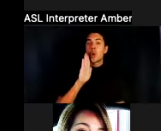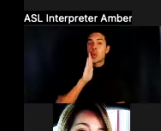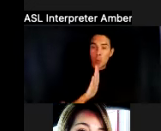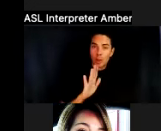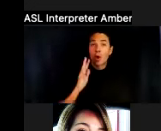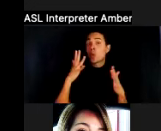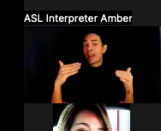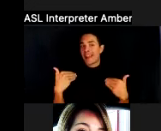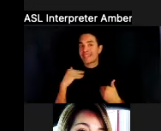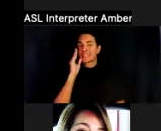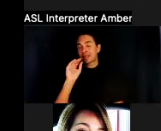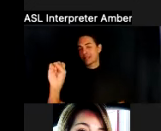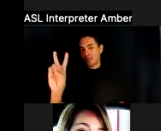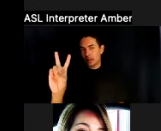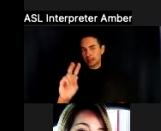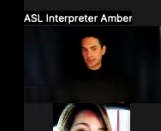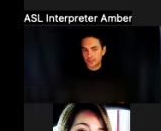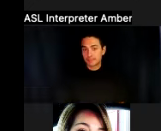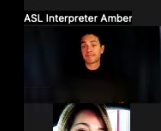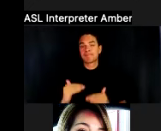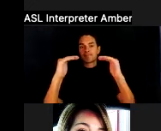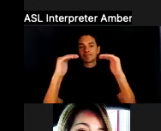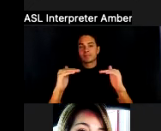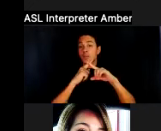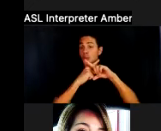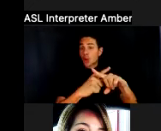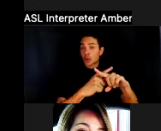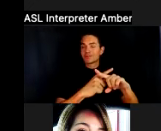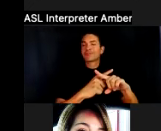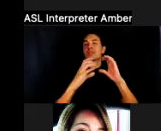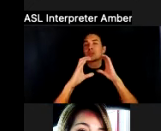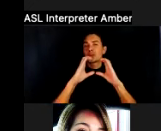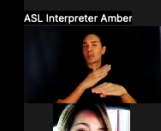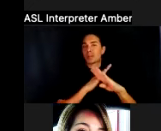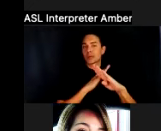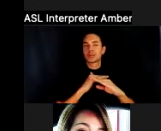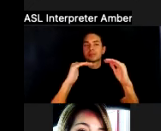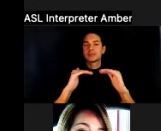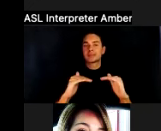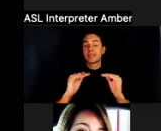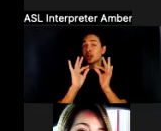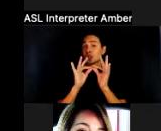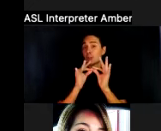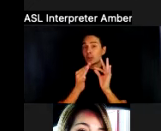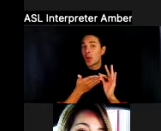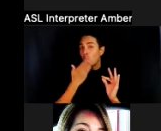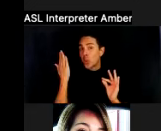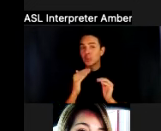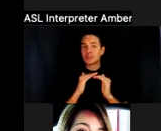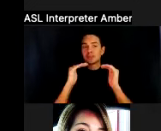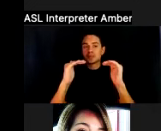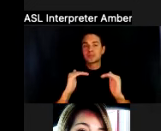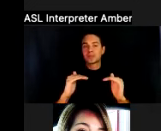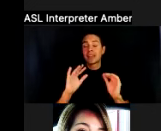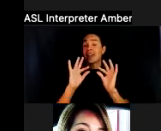sexual violence, maybe targeted because of communication barriers, lack of interpretation, most often victimized